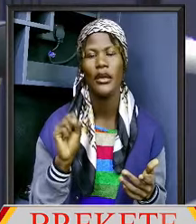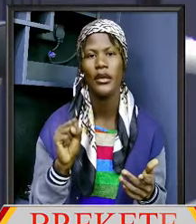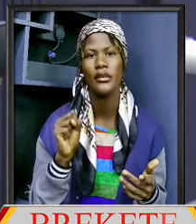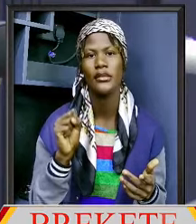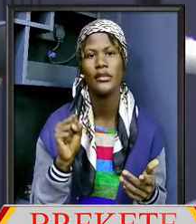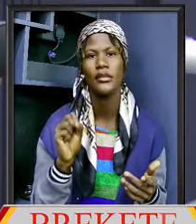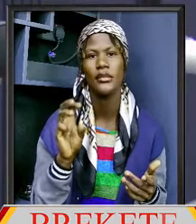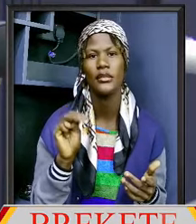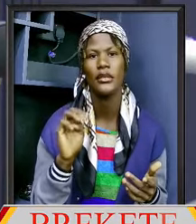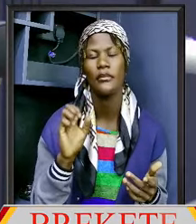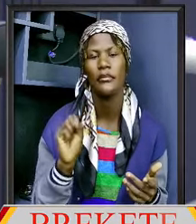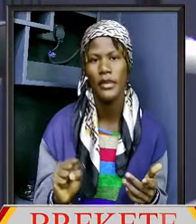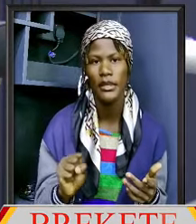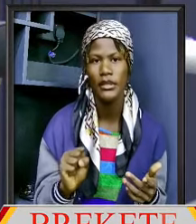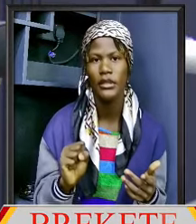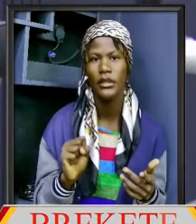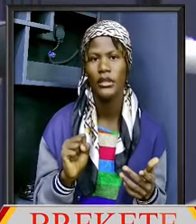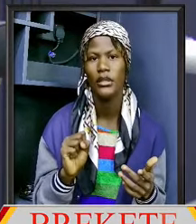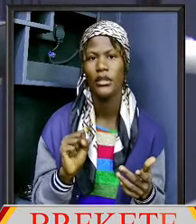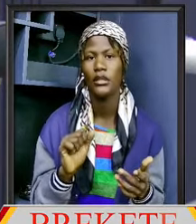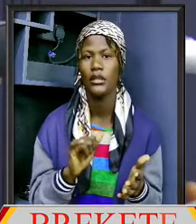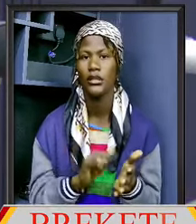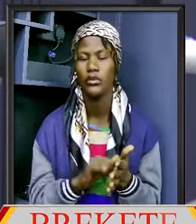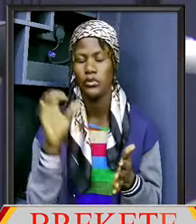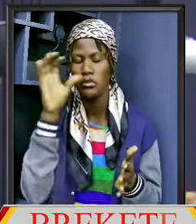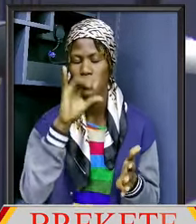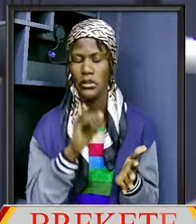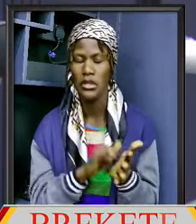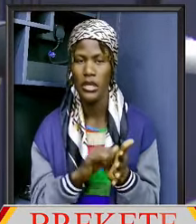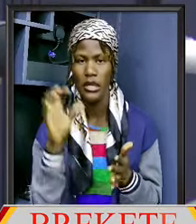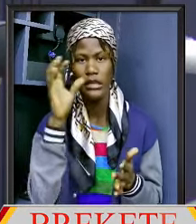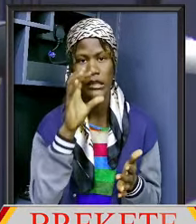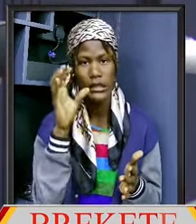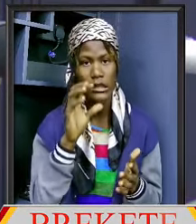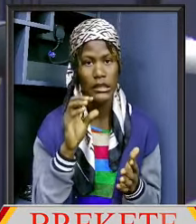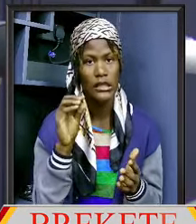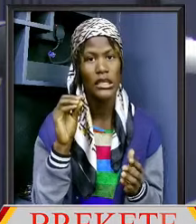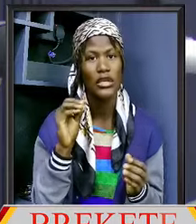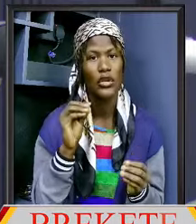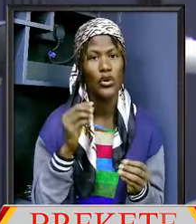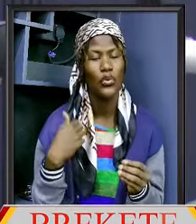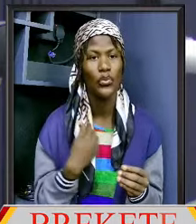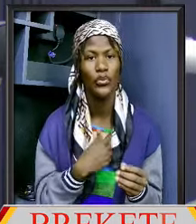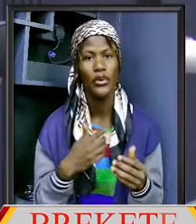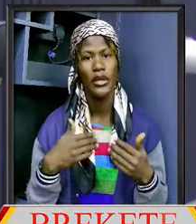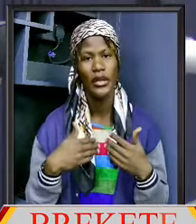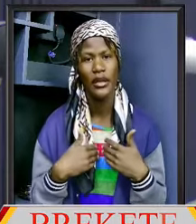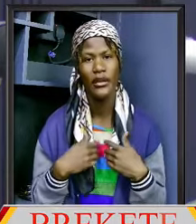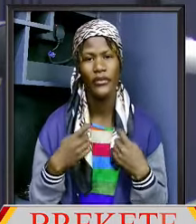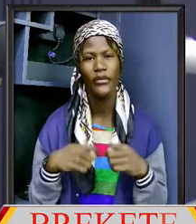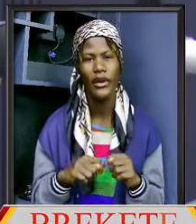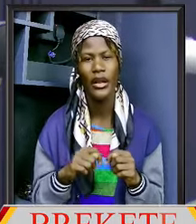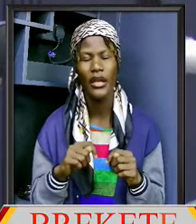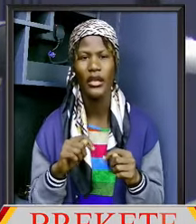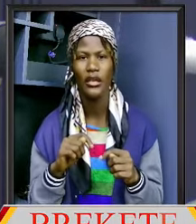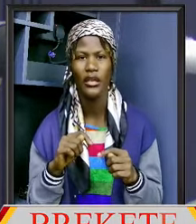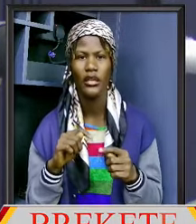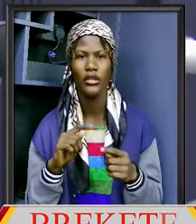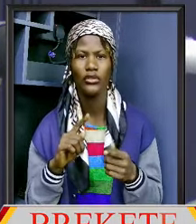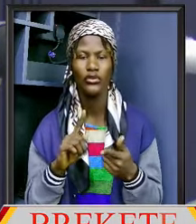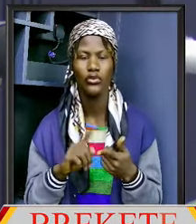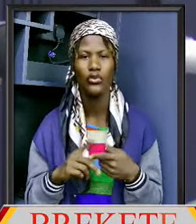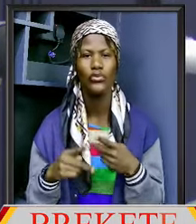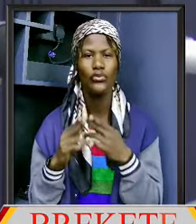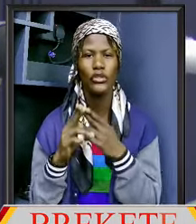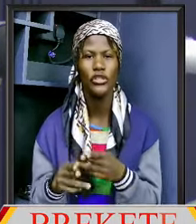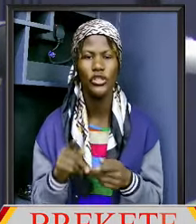digital footprints. We'll be so go fit show you, say, CEO, we don't exhaust every means of reaching you and getting the response